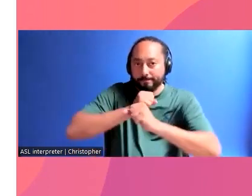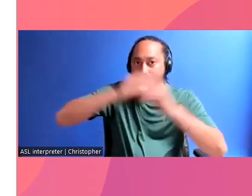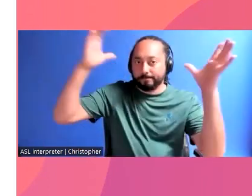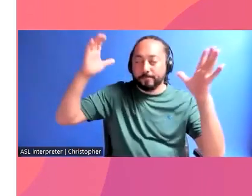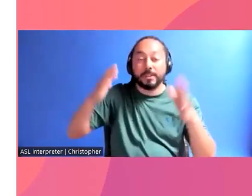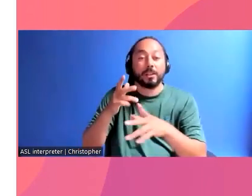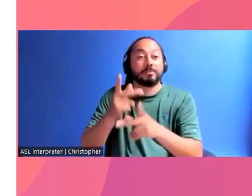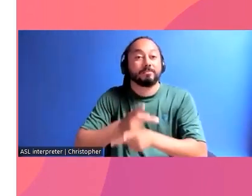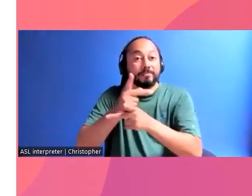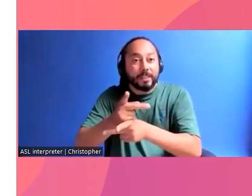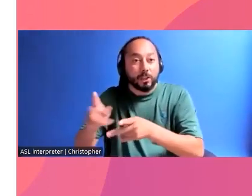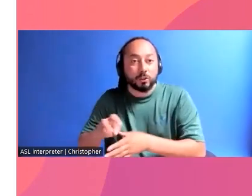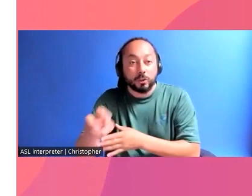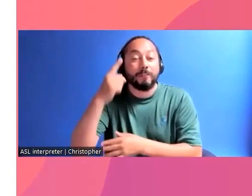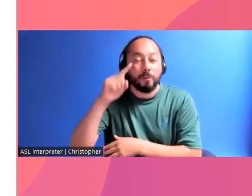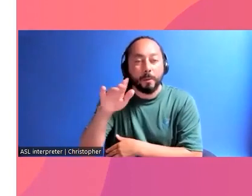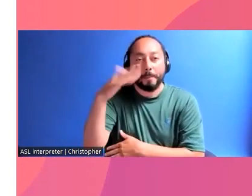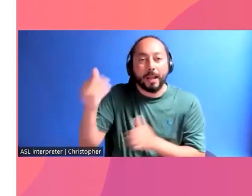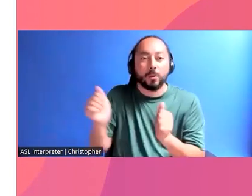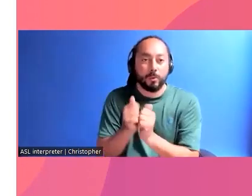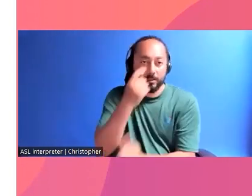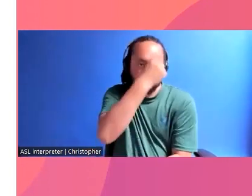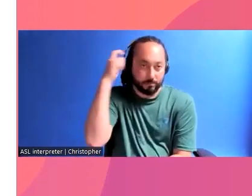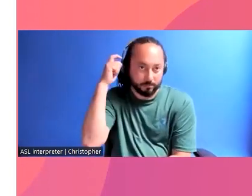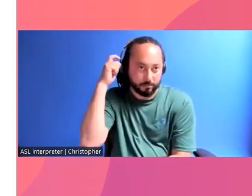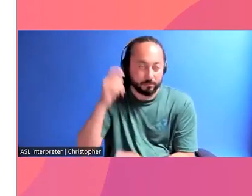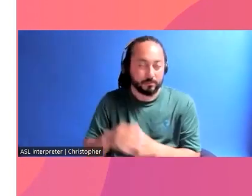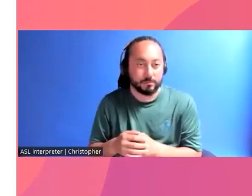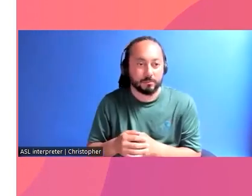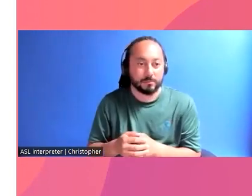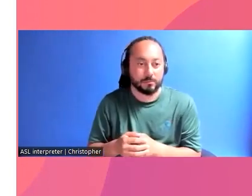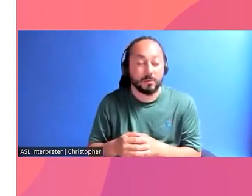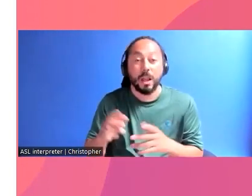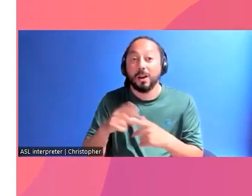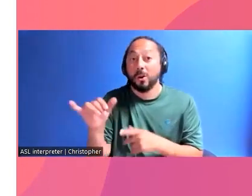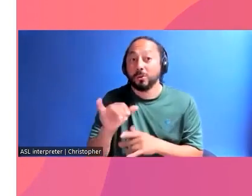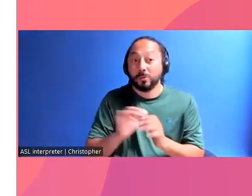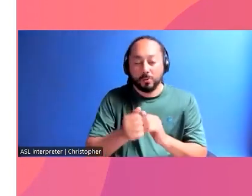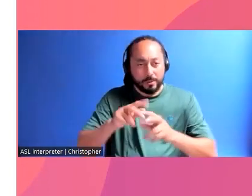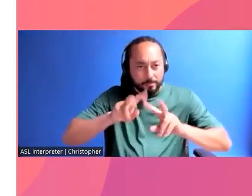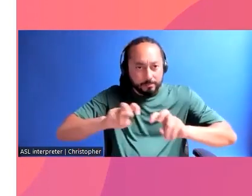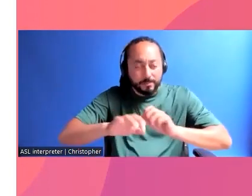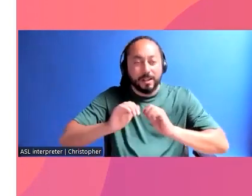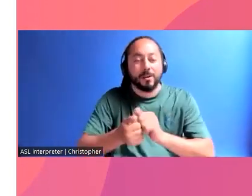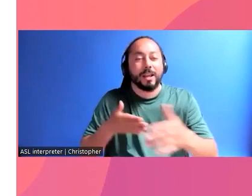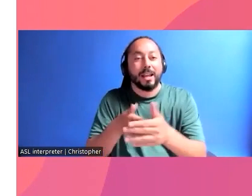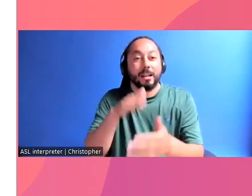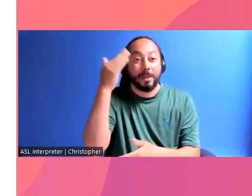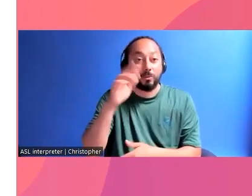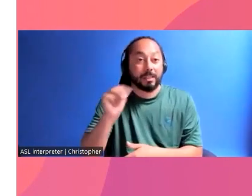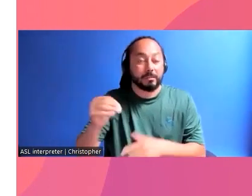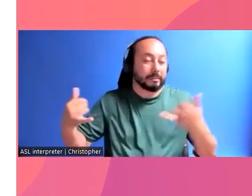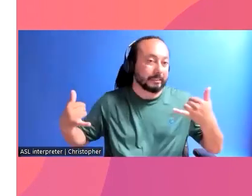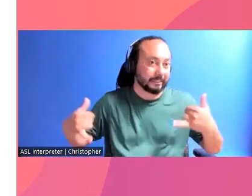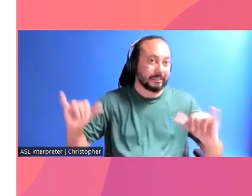injury, and specifically highlighting the different ways that anti-Black racism remains as an issue that is unnamed